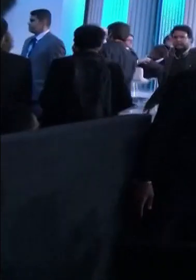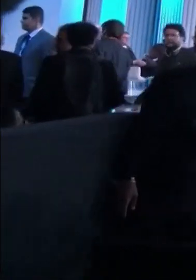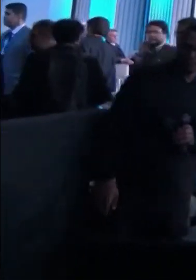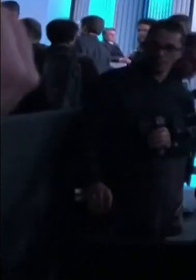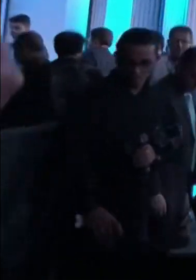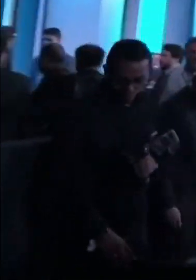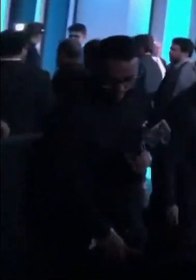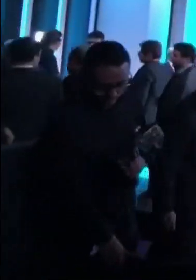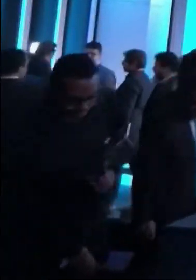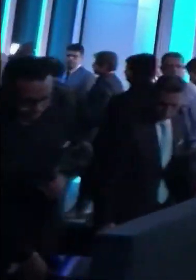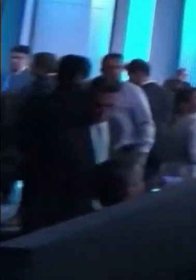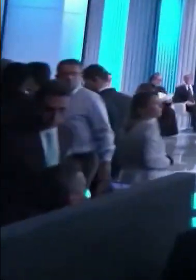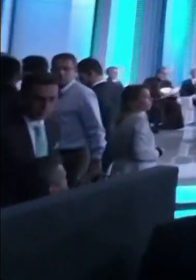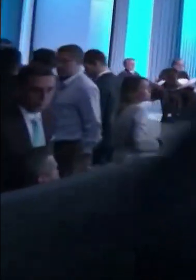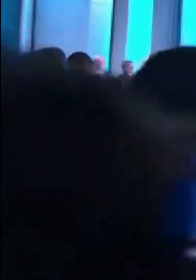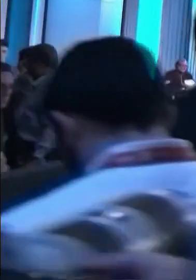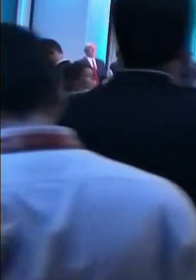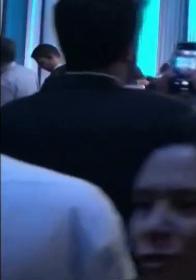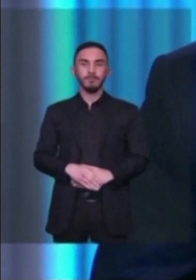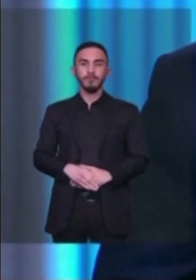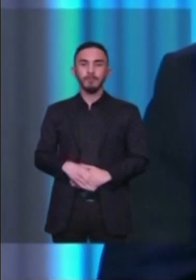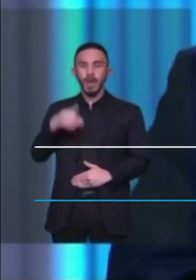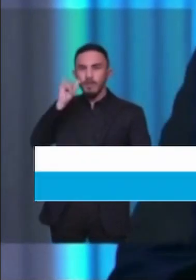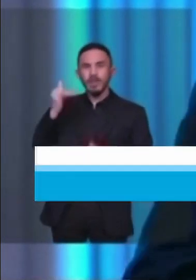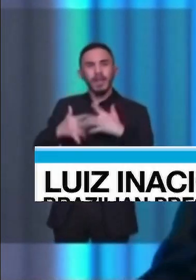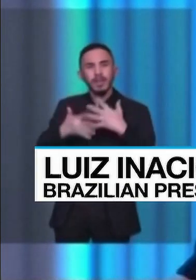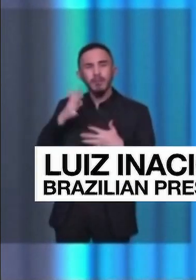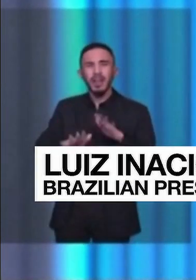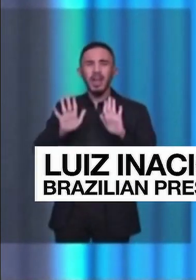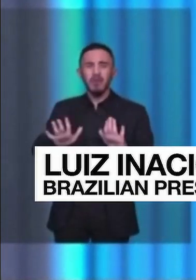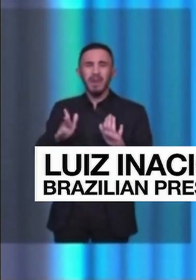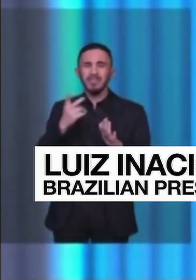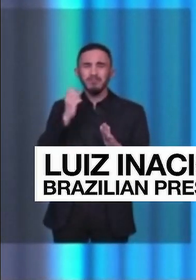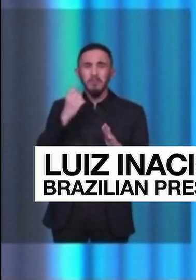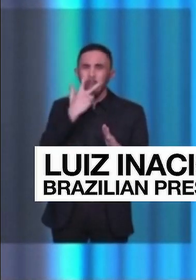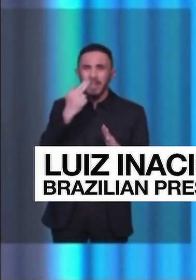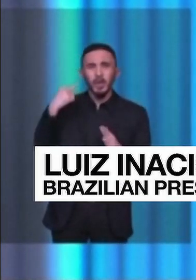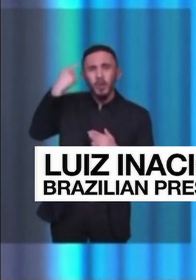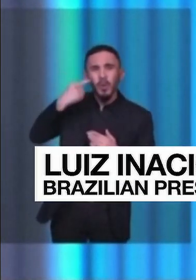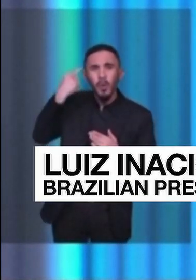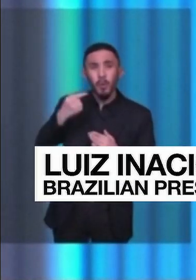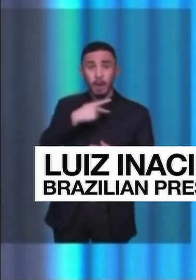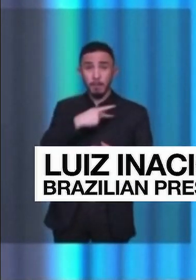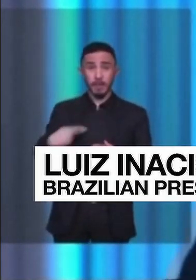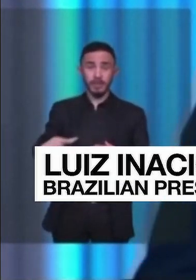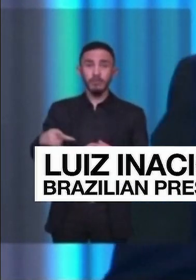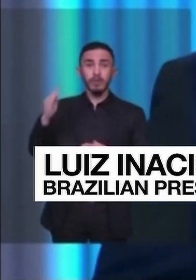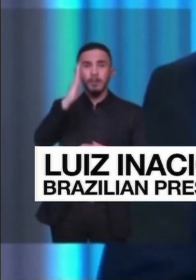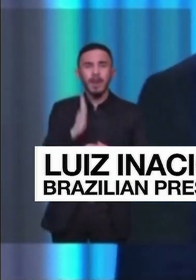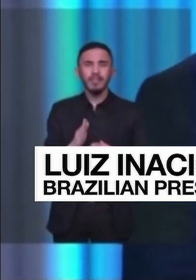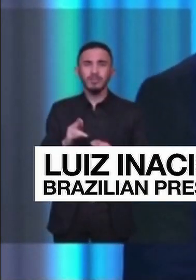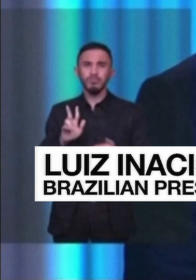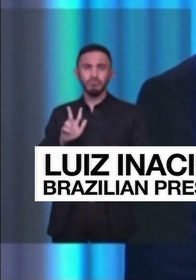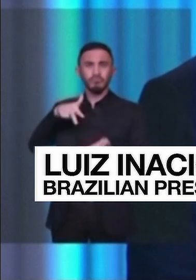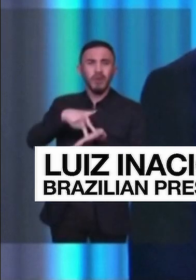exchanging attacks, accusing each other of corruption. It's insane for a president to come here and say what